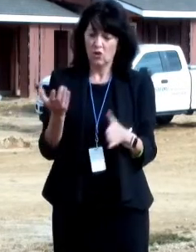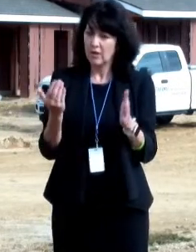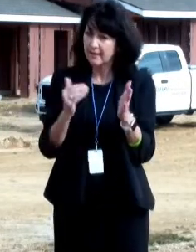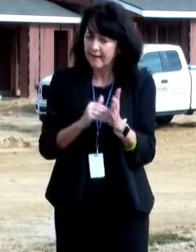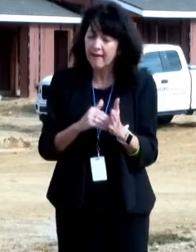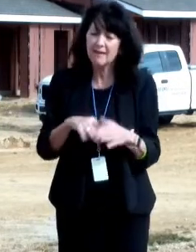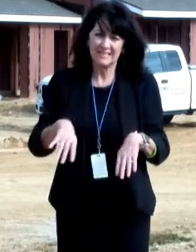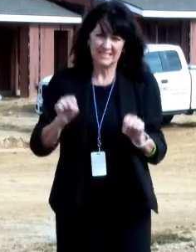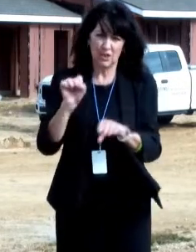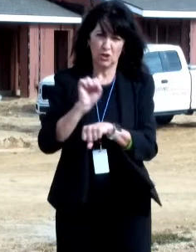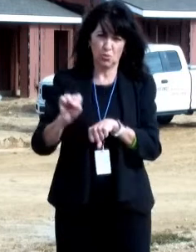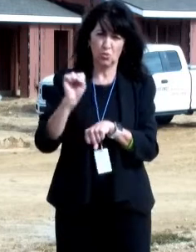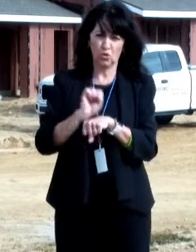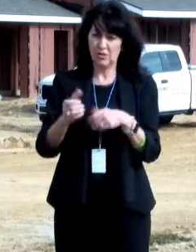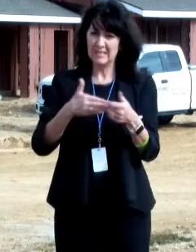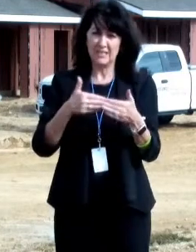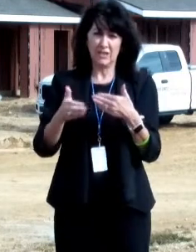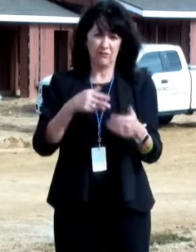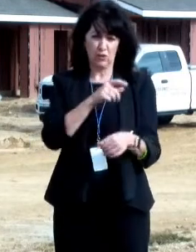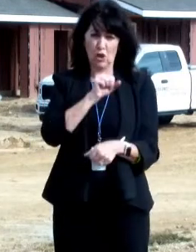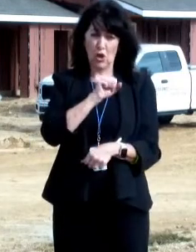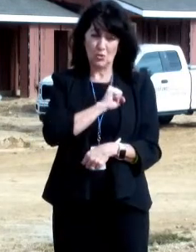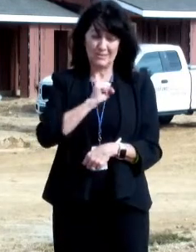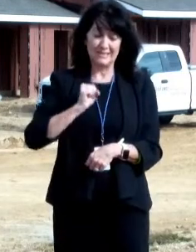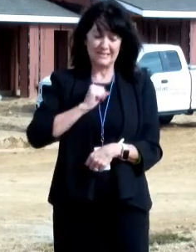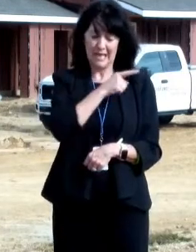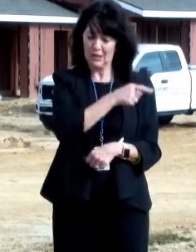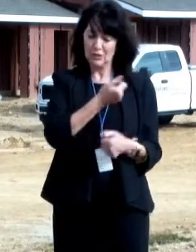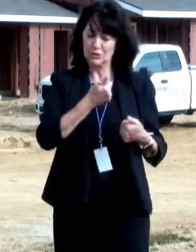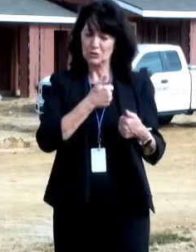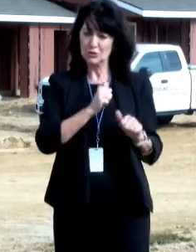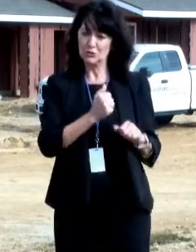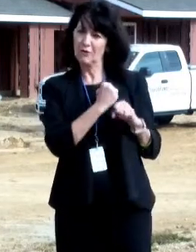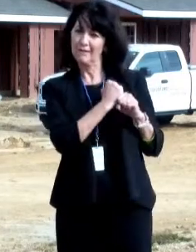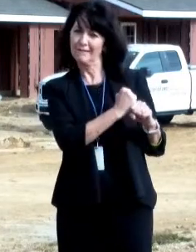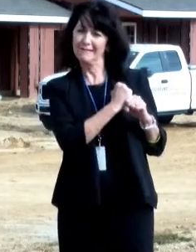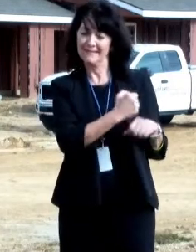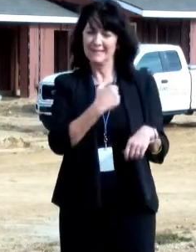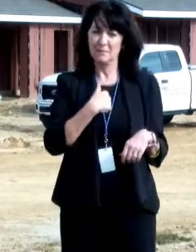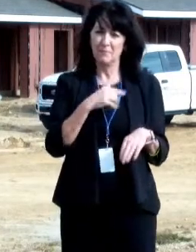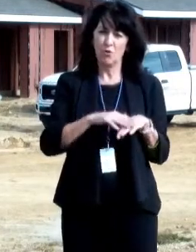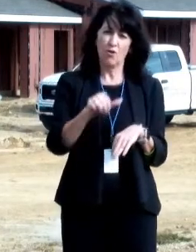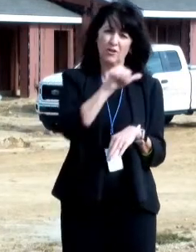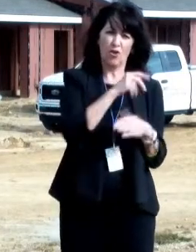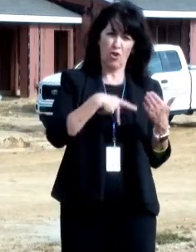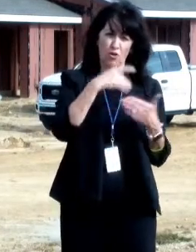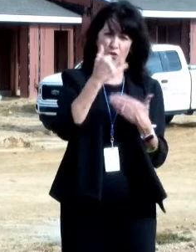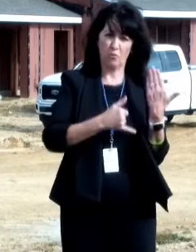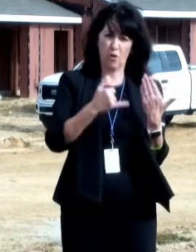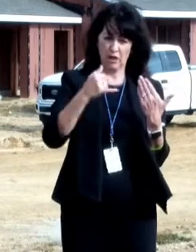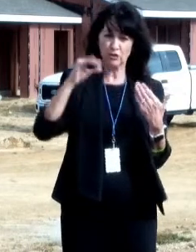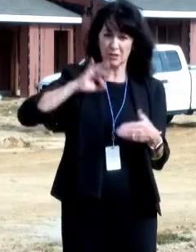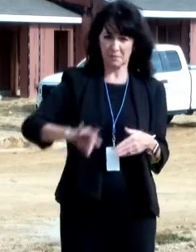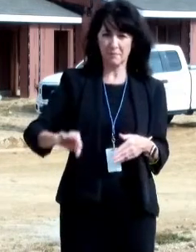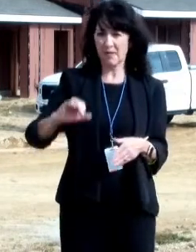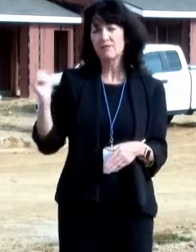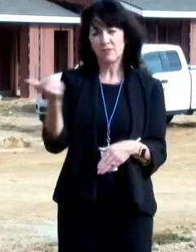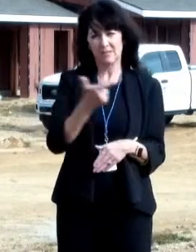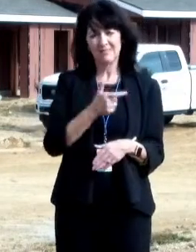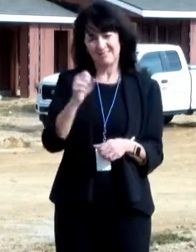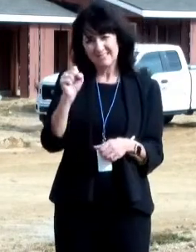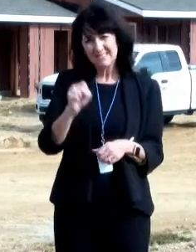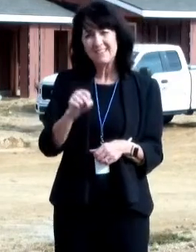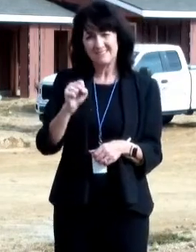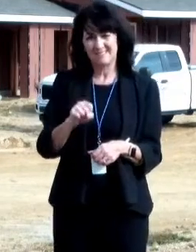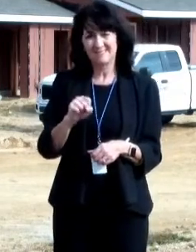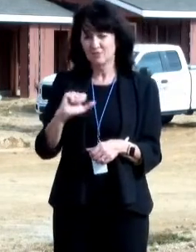work. And even though the senator was working me on another project that will benefit all of us, it is the compilation of all of